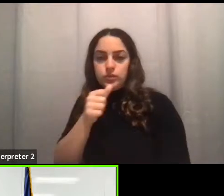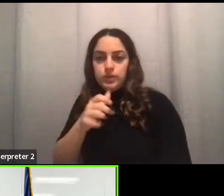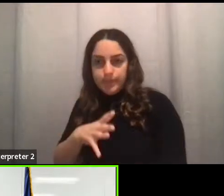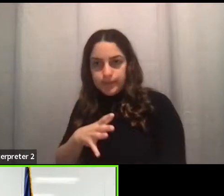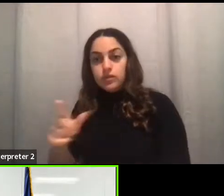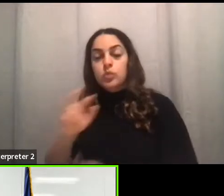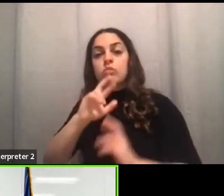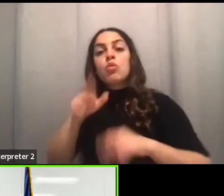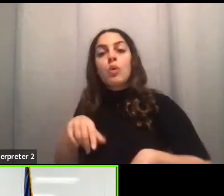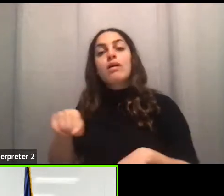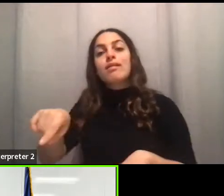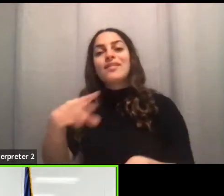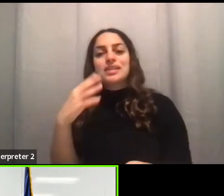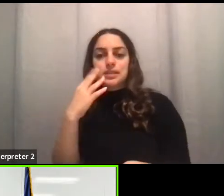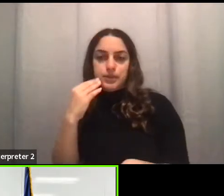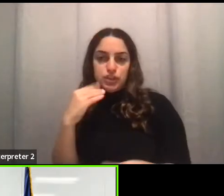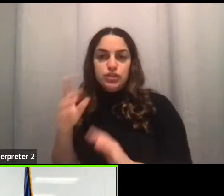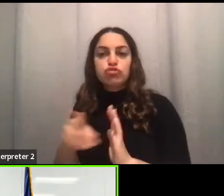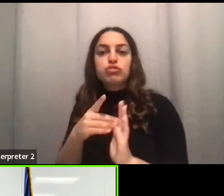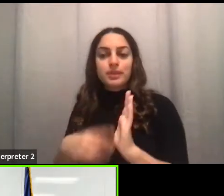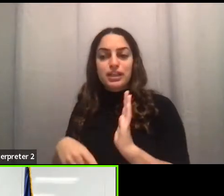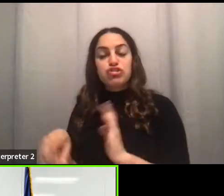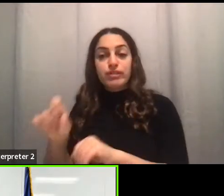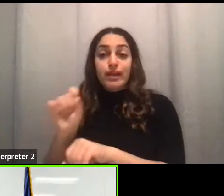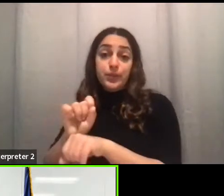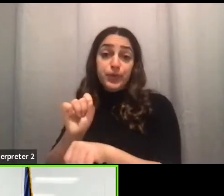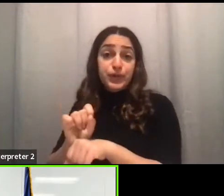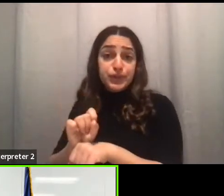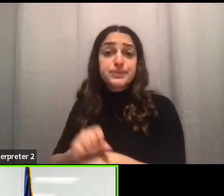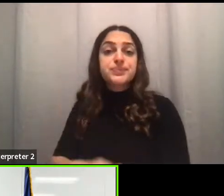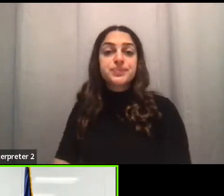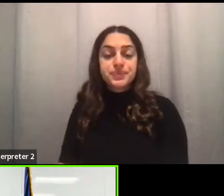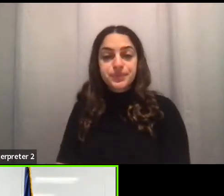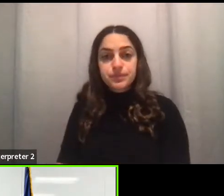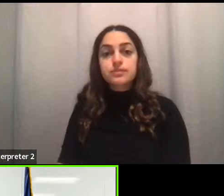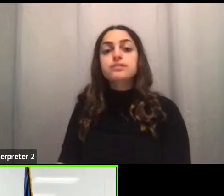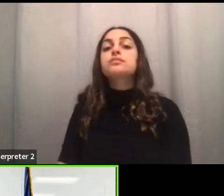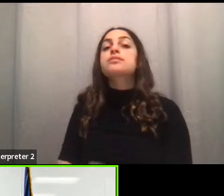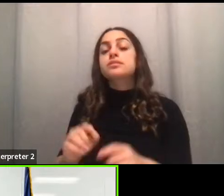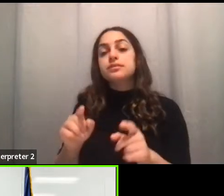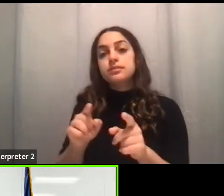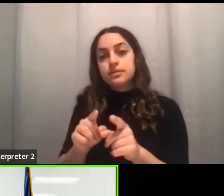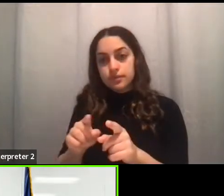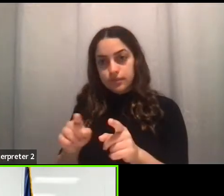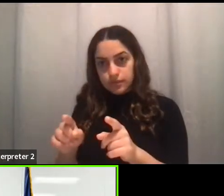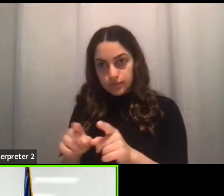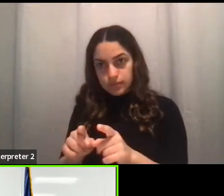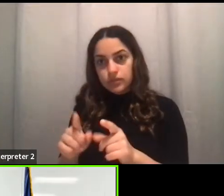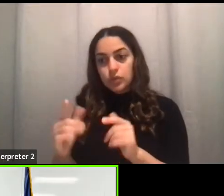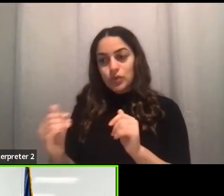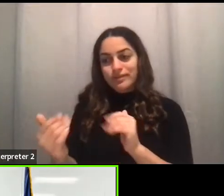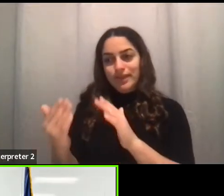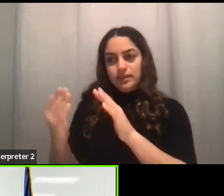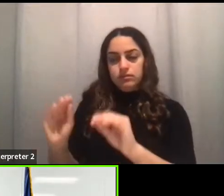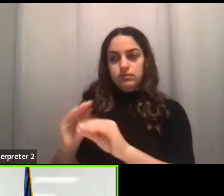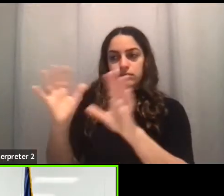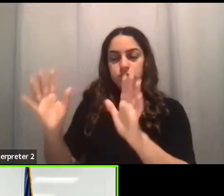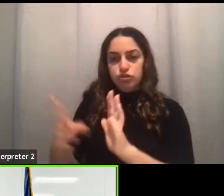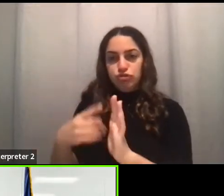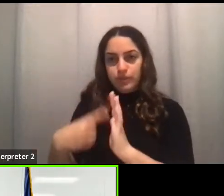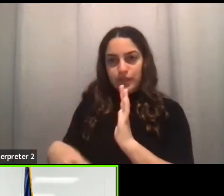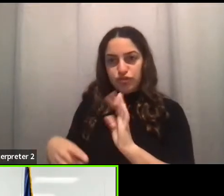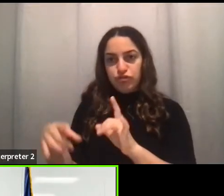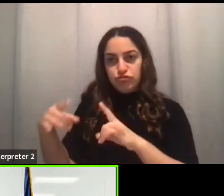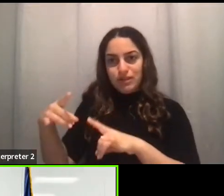had experienced discrimination at work in addition to facing overt discrimination and harassment